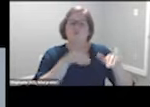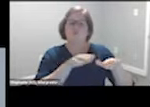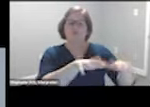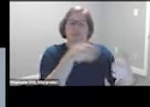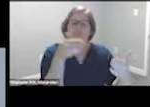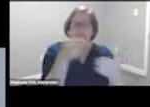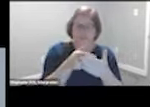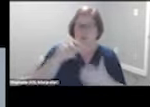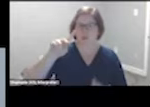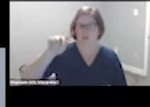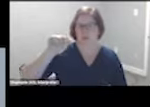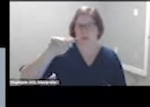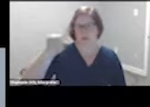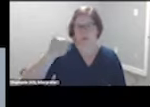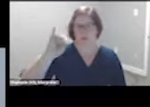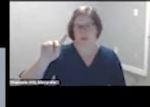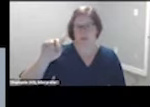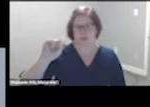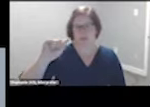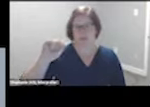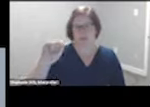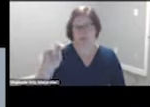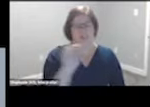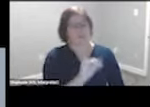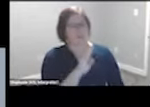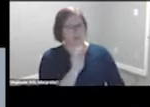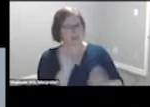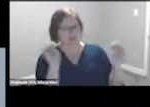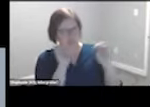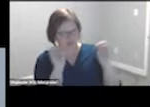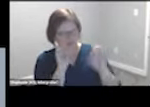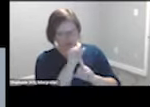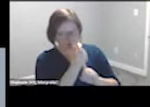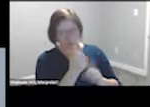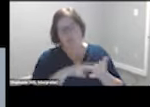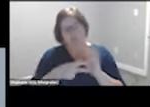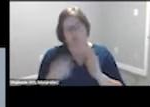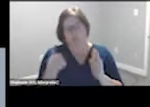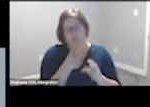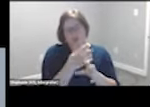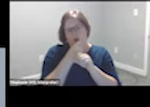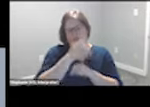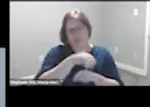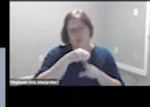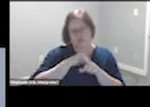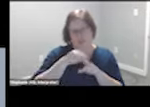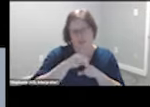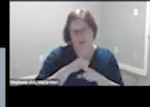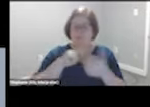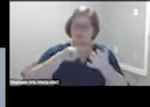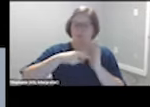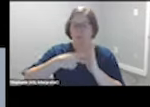Kazakhstan. So that is the really, really emergency situation. So we should have a training like that. So we went to the Black Sea, and then